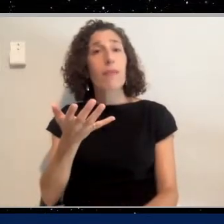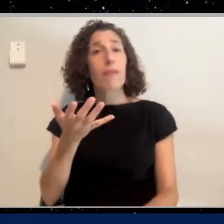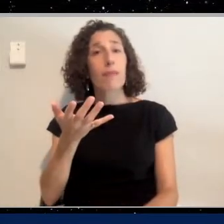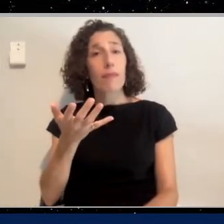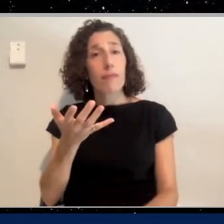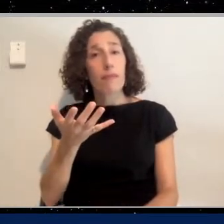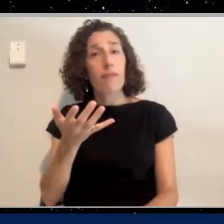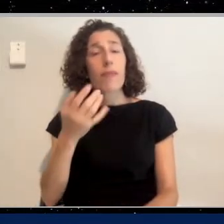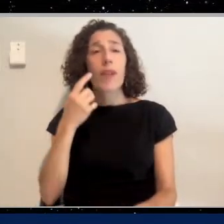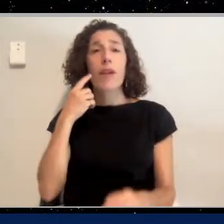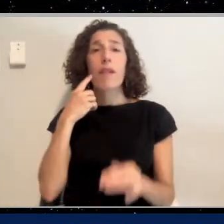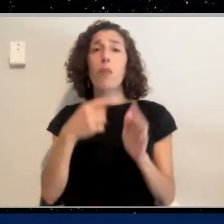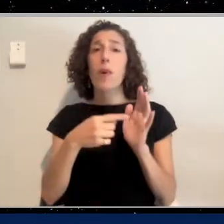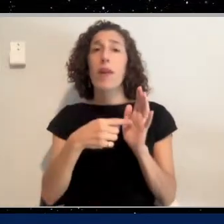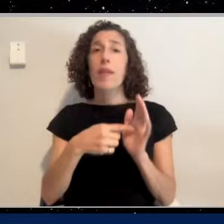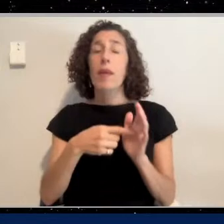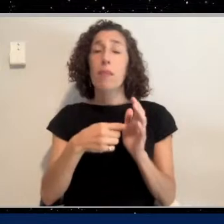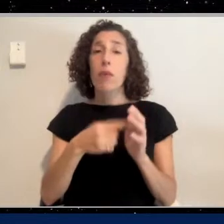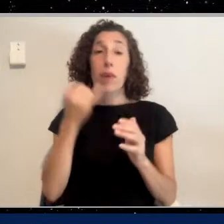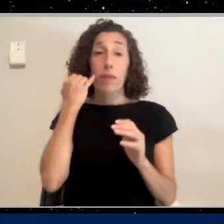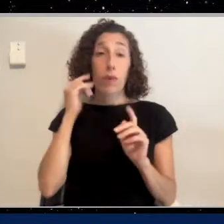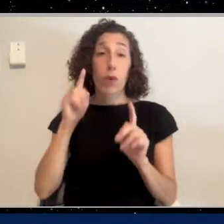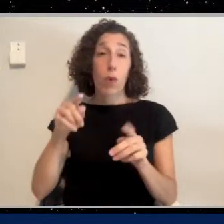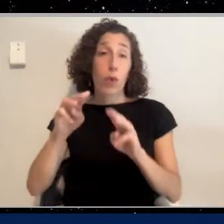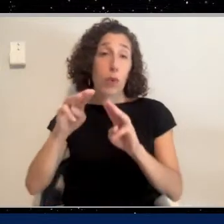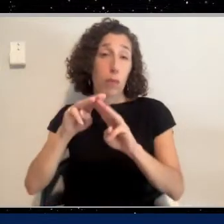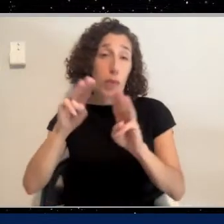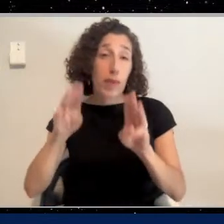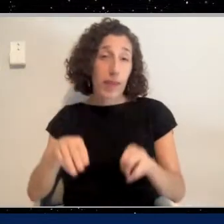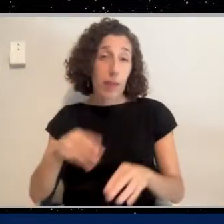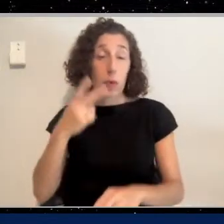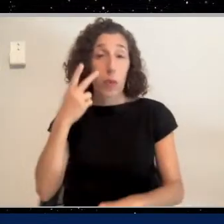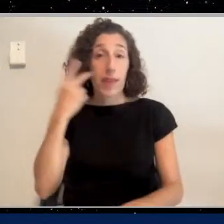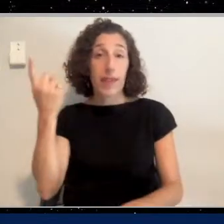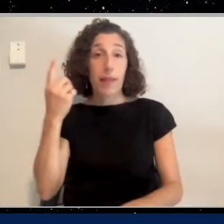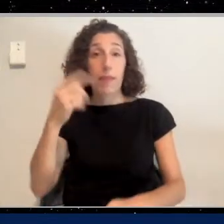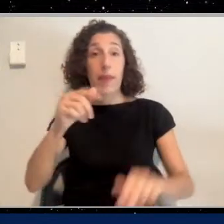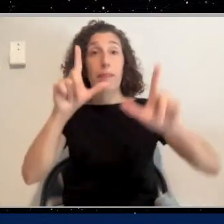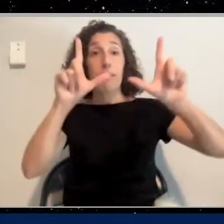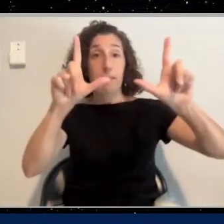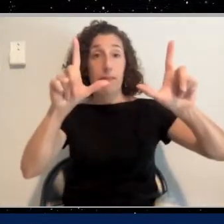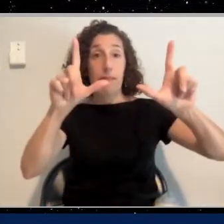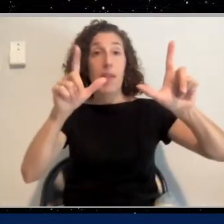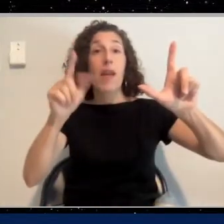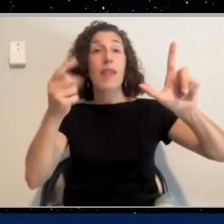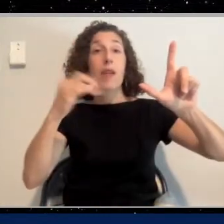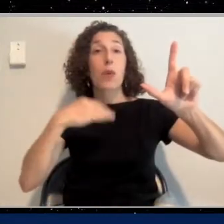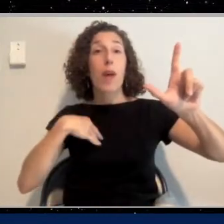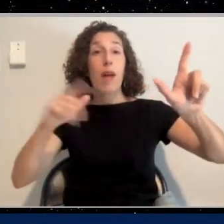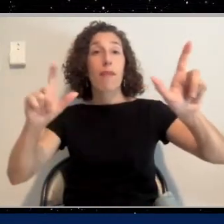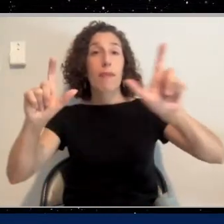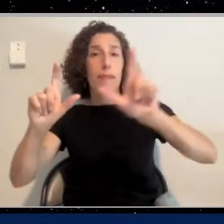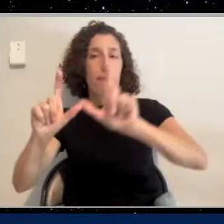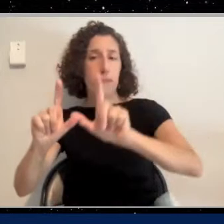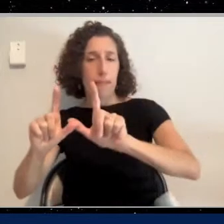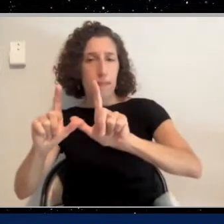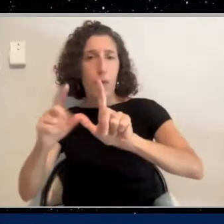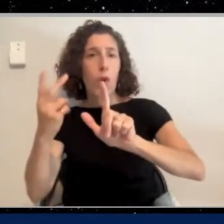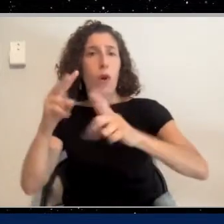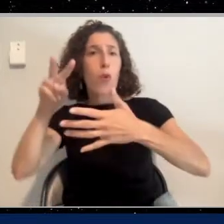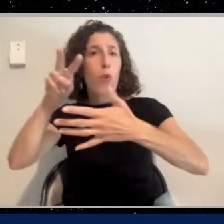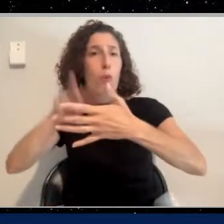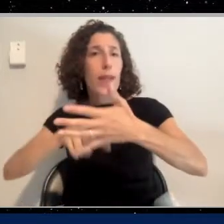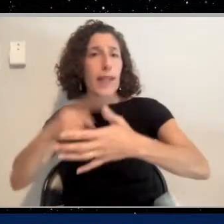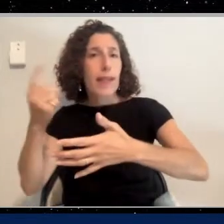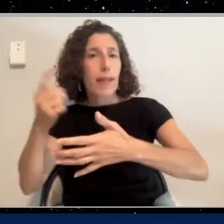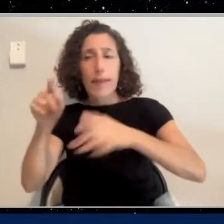of text, right, that has some information about this space artifact or whatever. I'm going to say space artifact because I like space. And, we can sort of see the